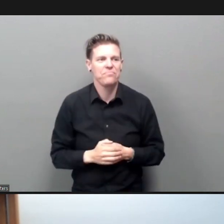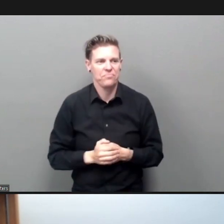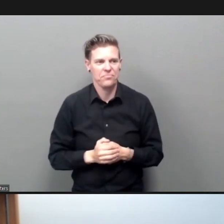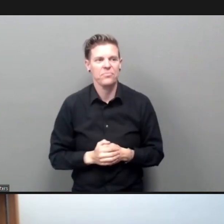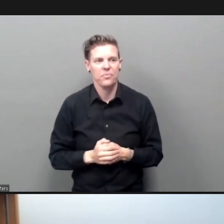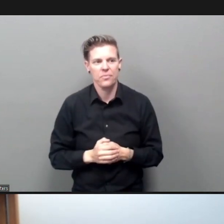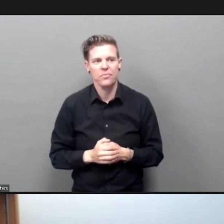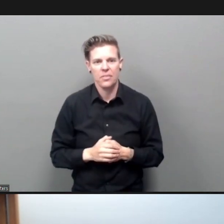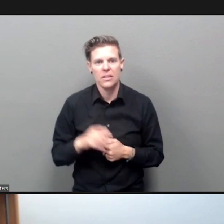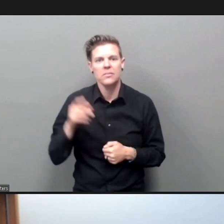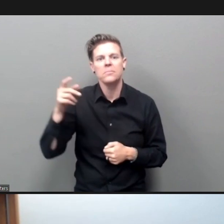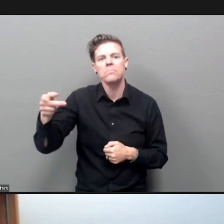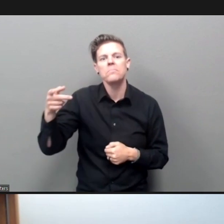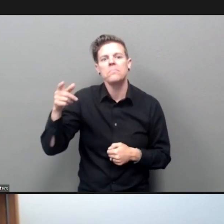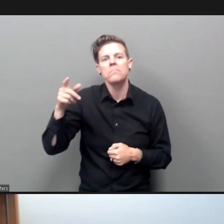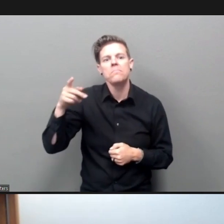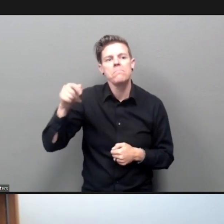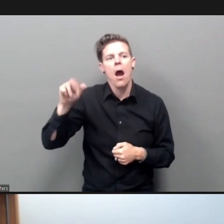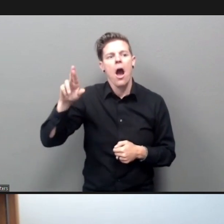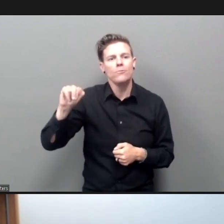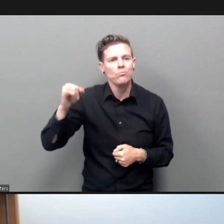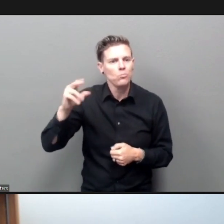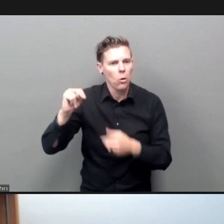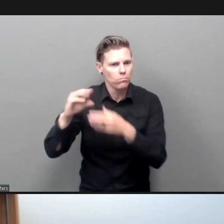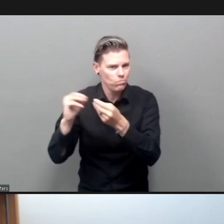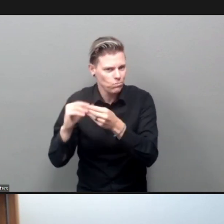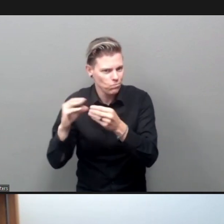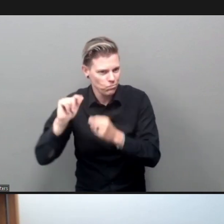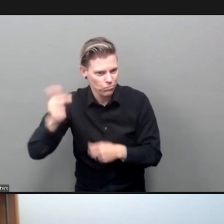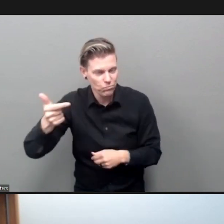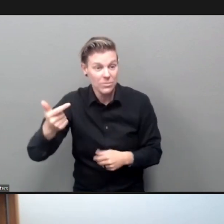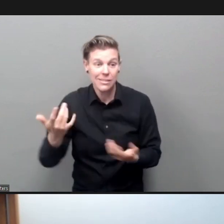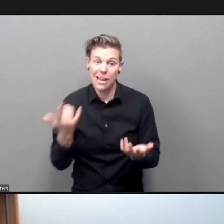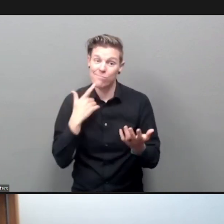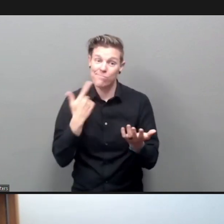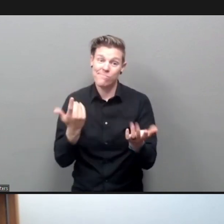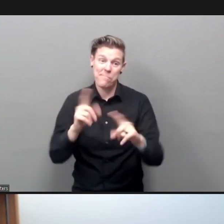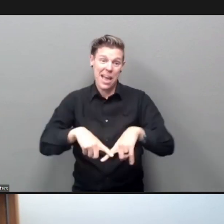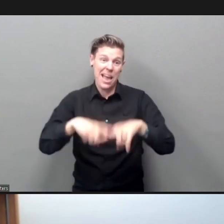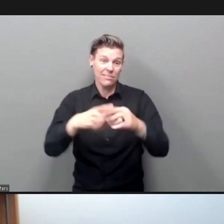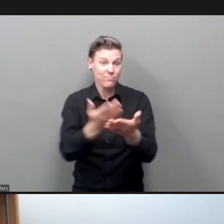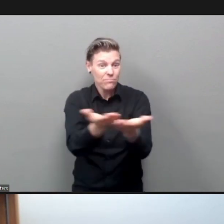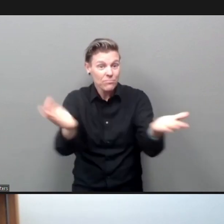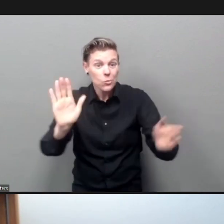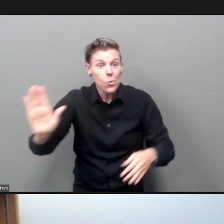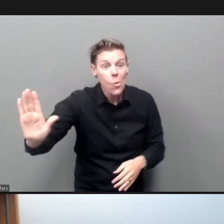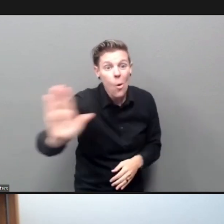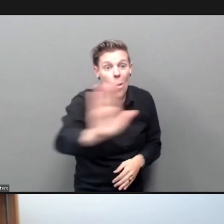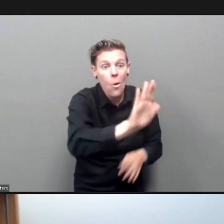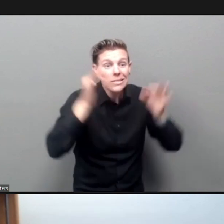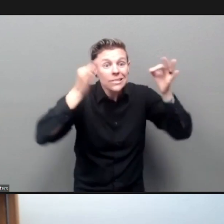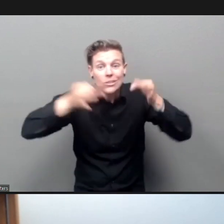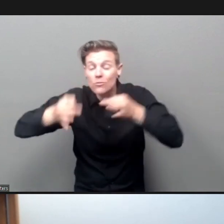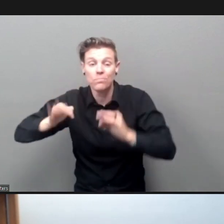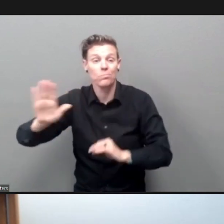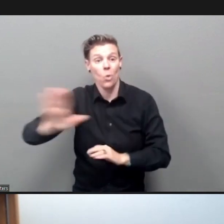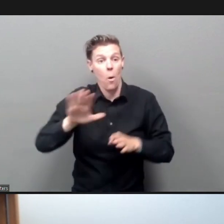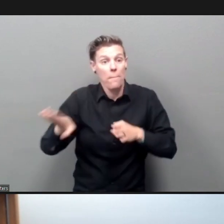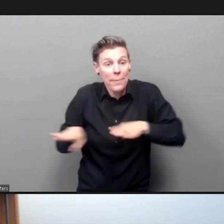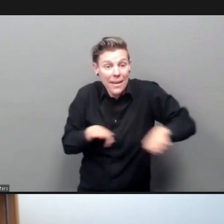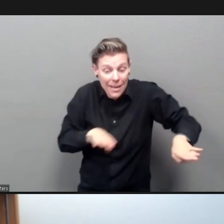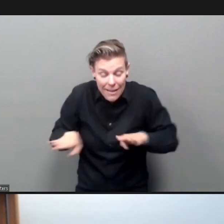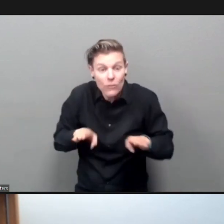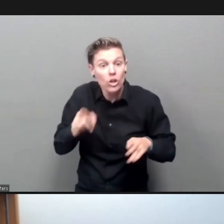are unvaccinated, the more opportunities this COVID can mutate. So I think that's also how we